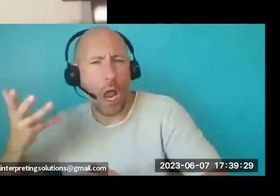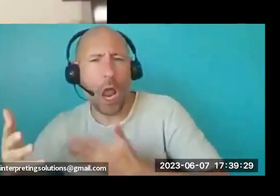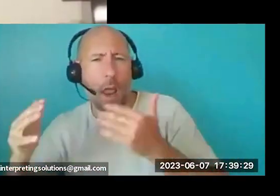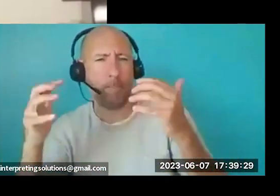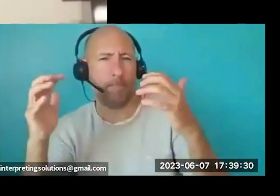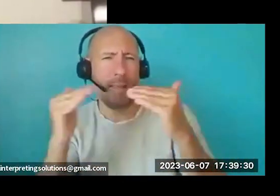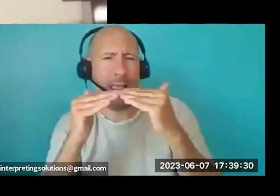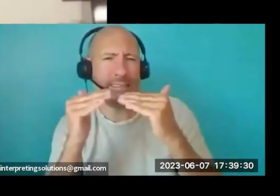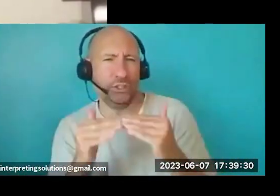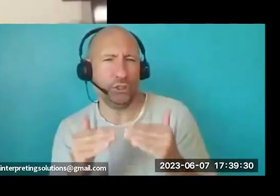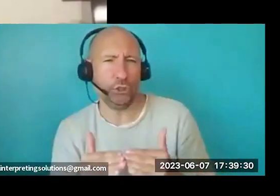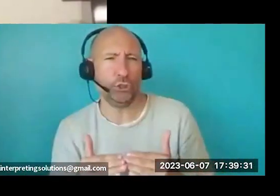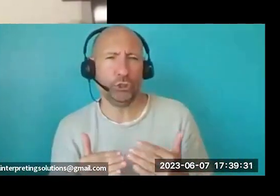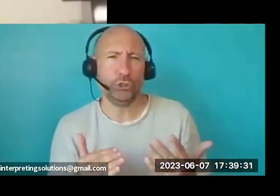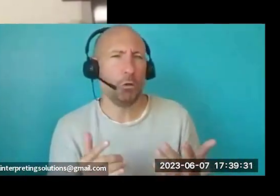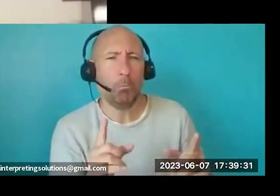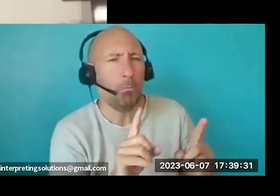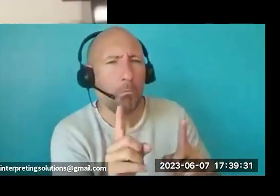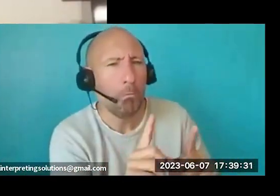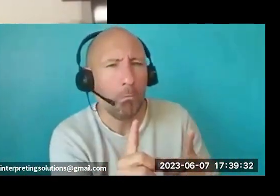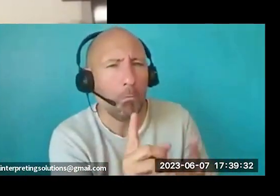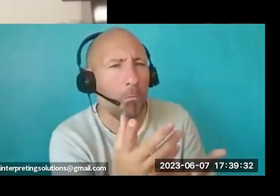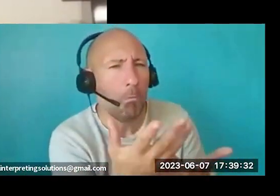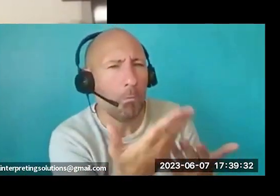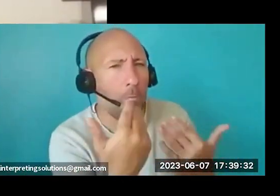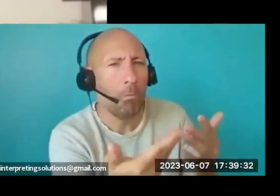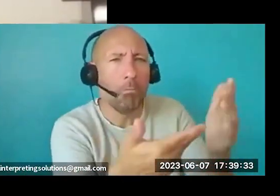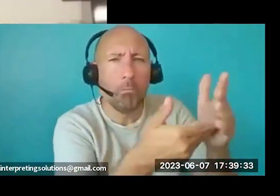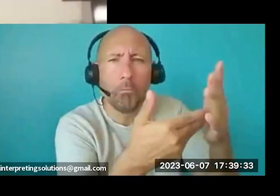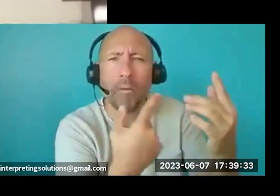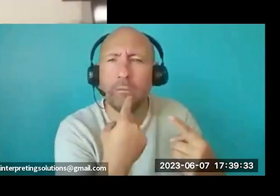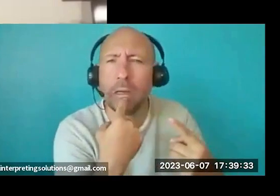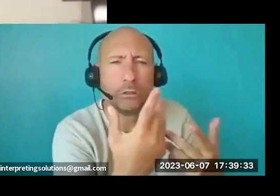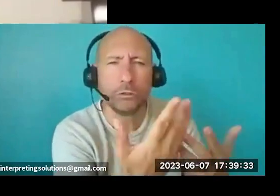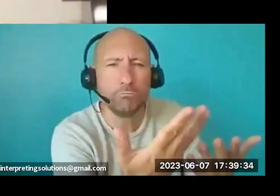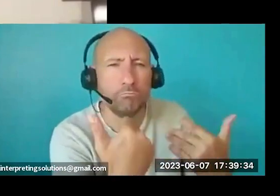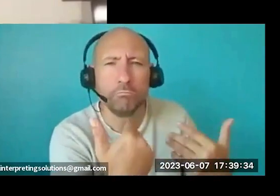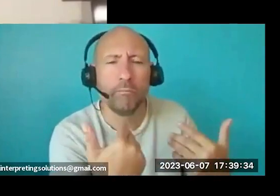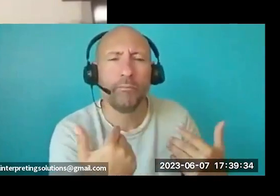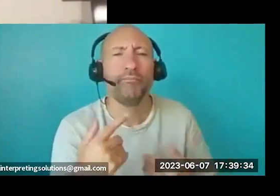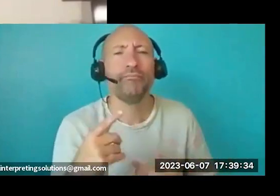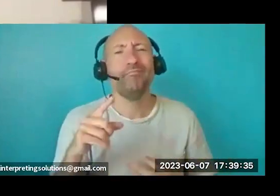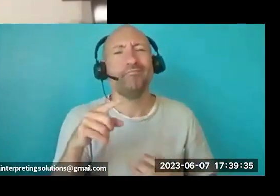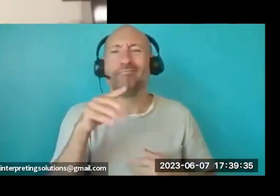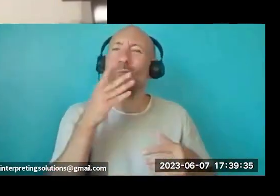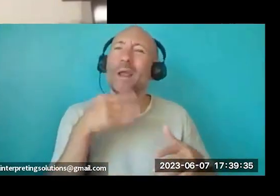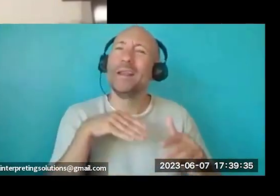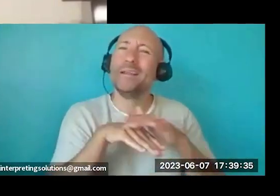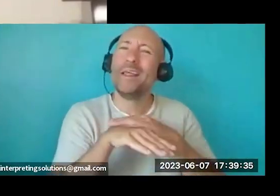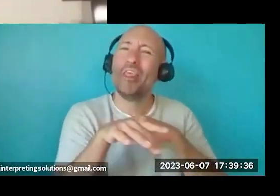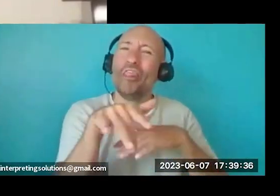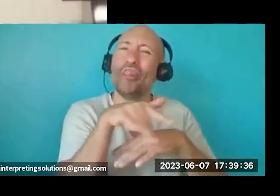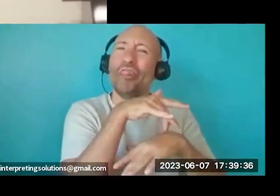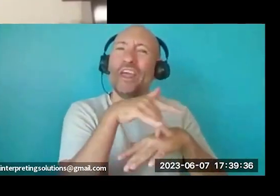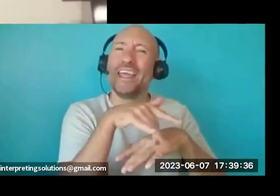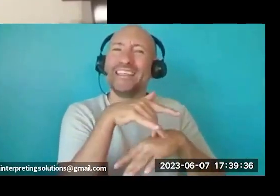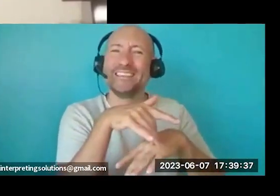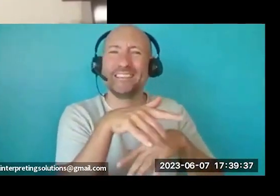there is another context they would like to make reference to. Because you see, in theater, naming a